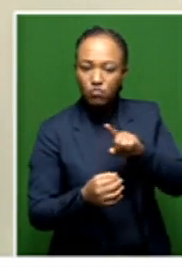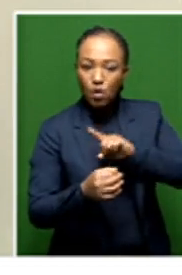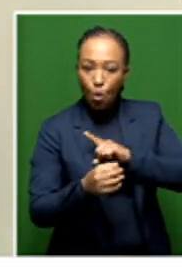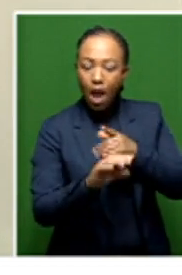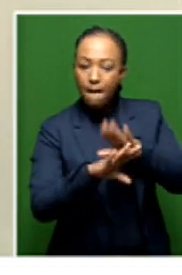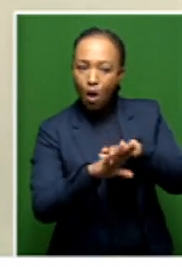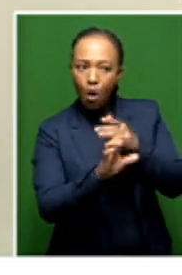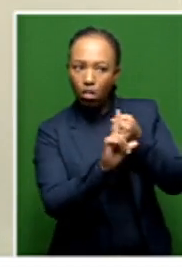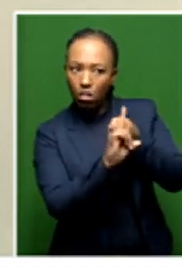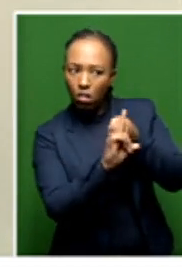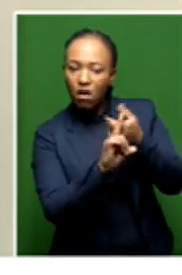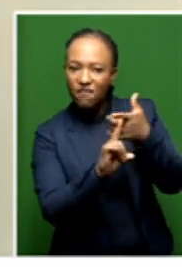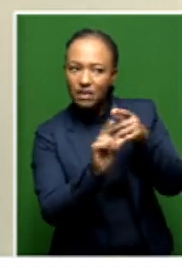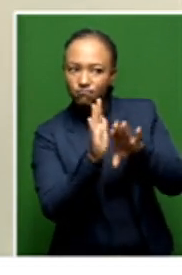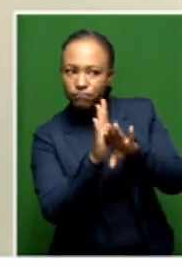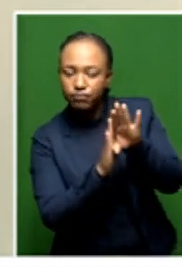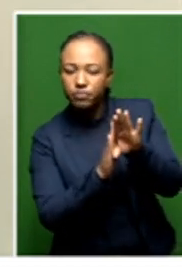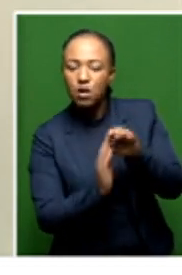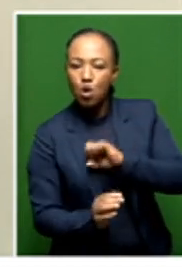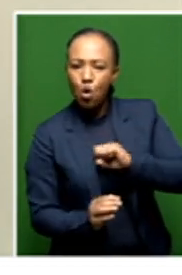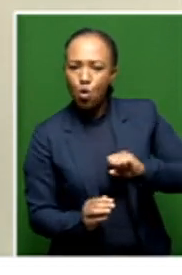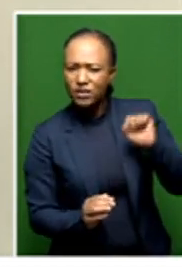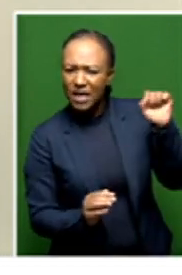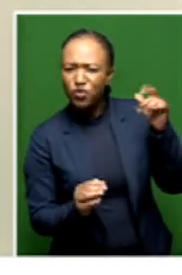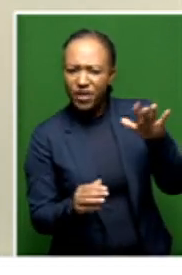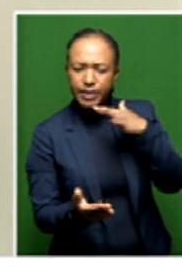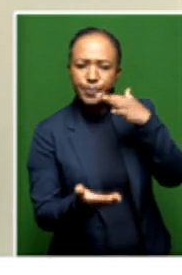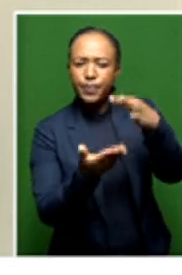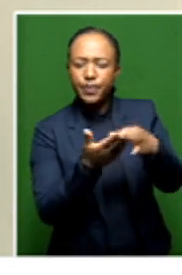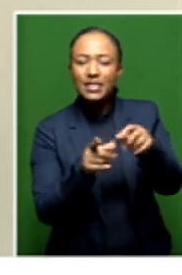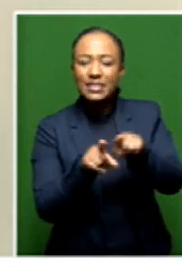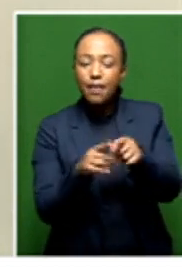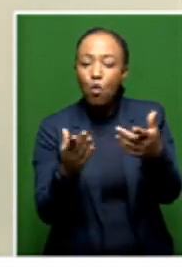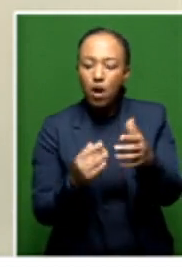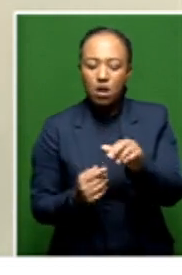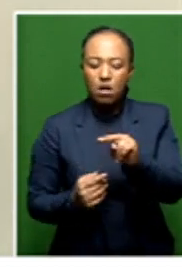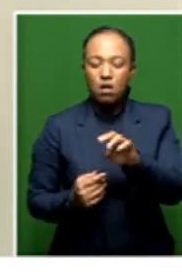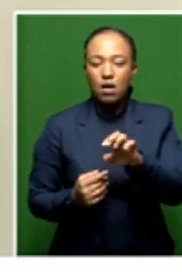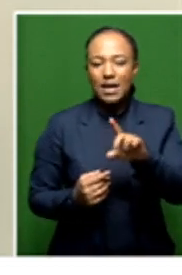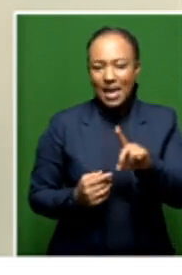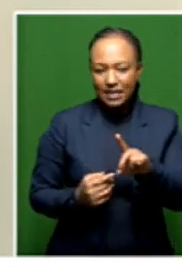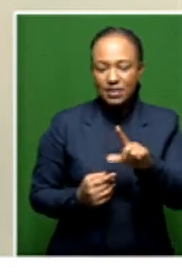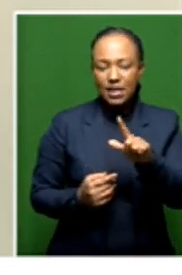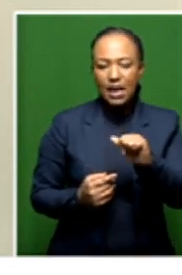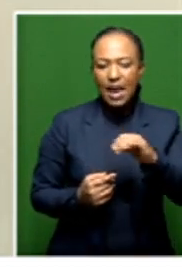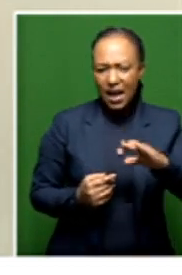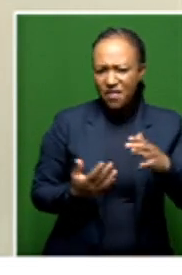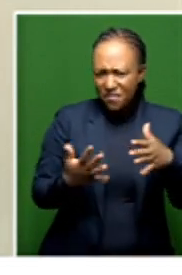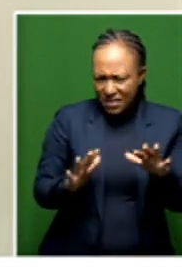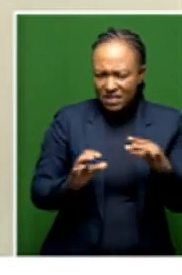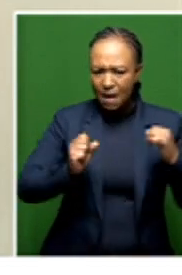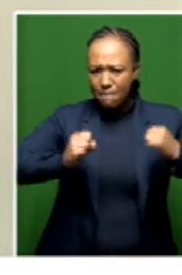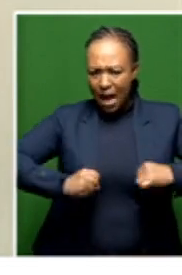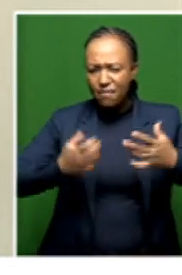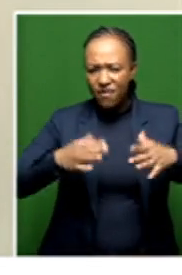advances are advances that COSATU made after also at NEDLAC, after we have thoroughly engaged the African National Congress. We have agreed on